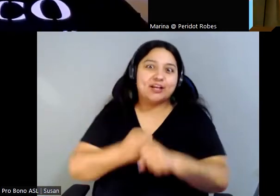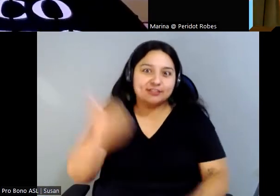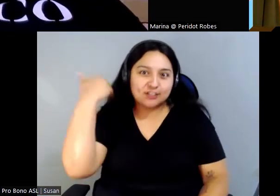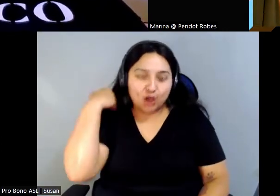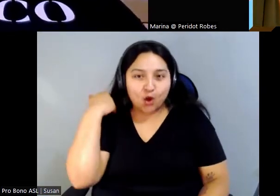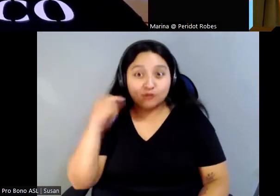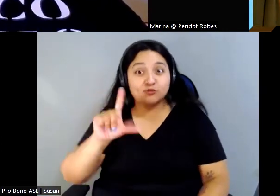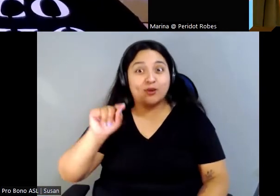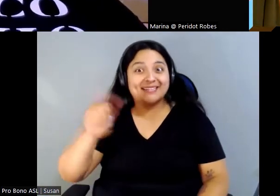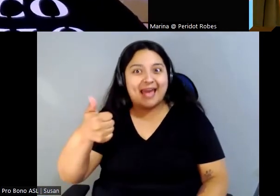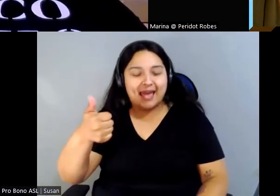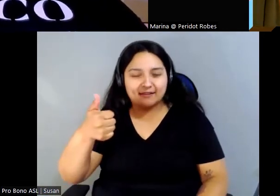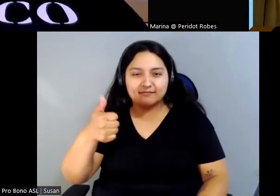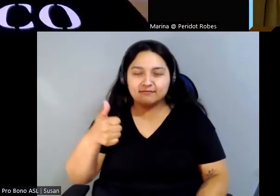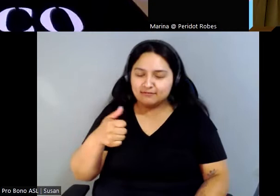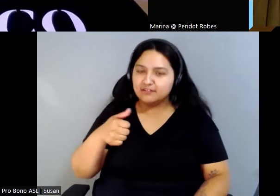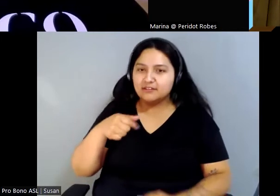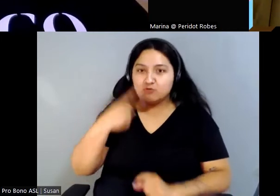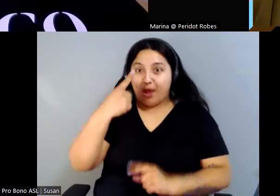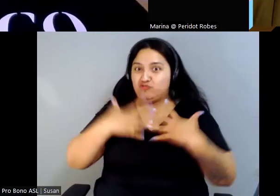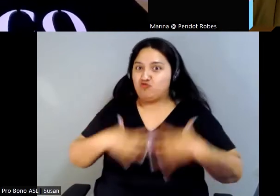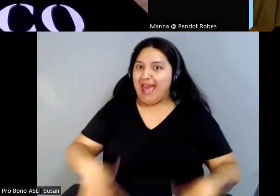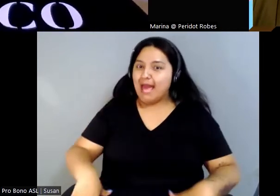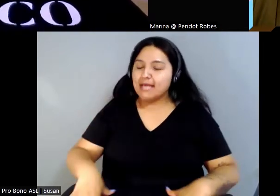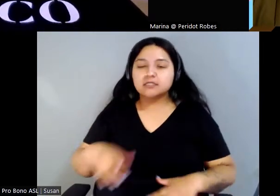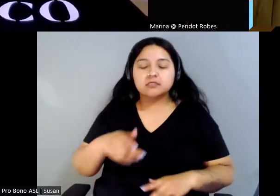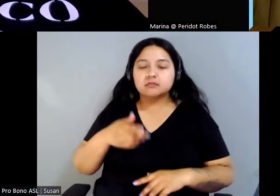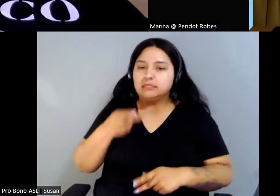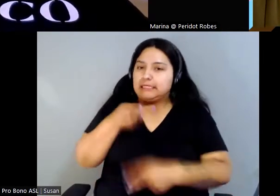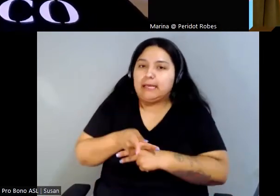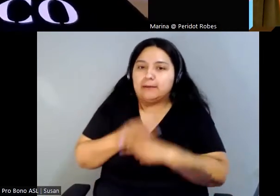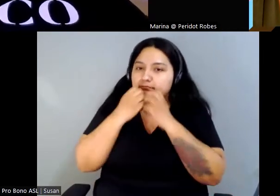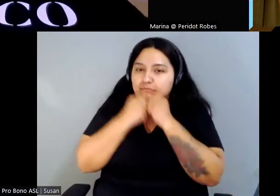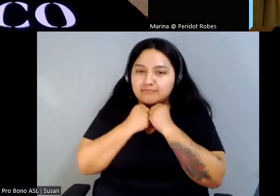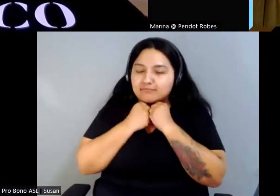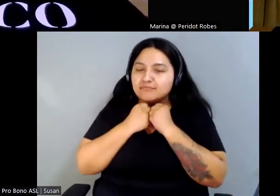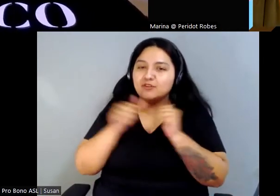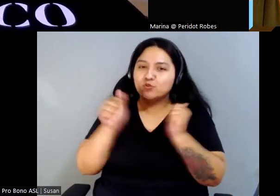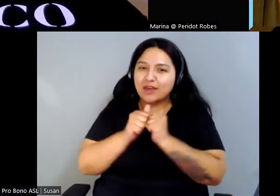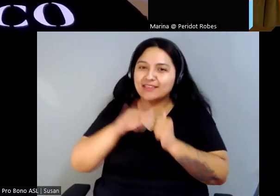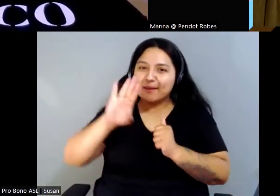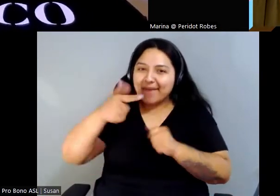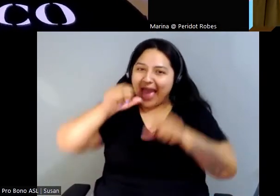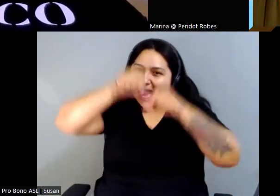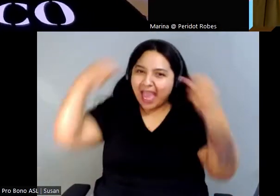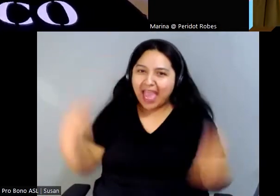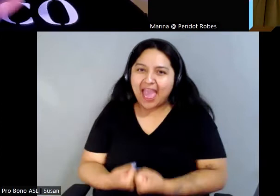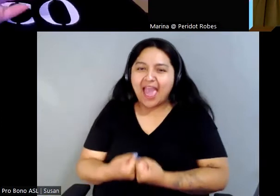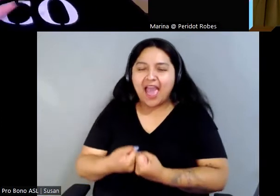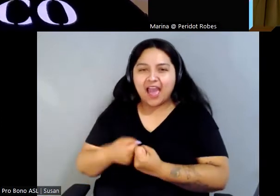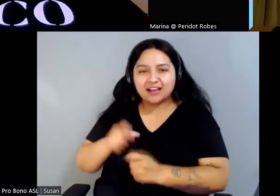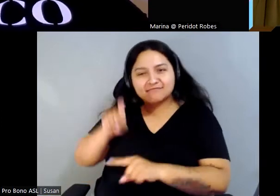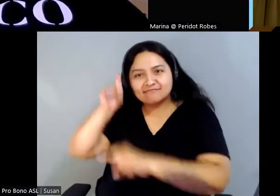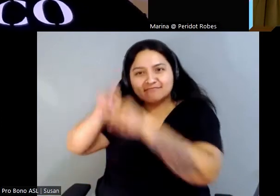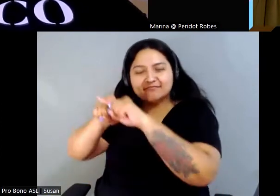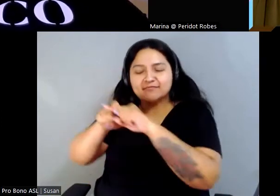and I refuse to give that dress up. It's in a garment bag. I might as well put a track light on it. Like, it fits amazing.